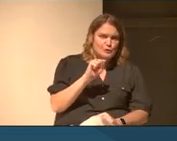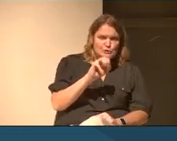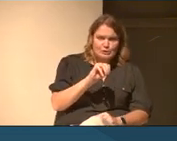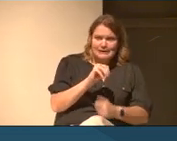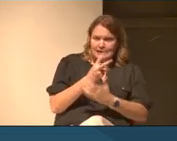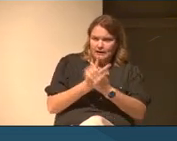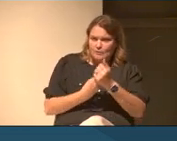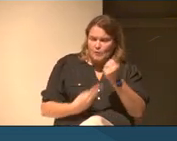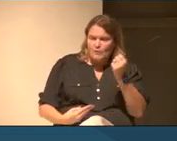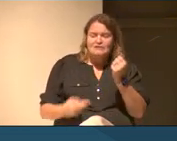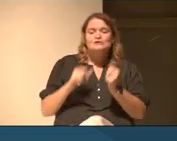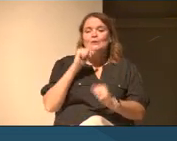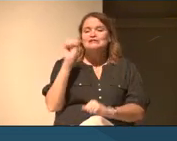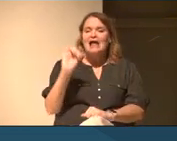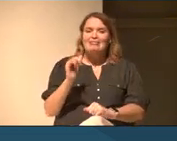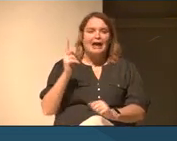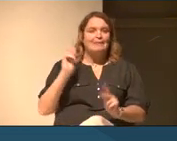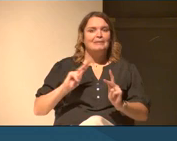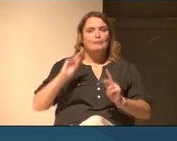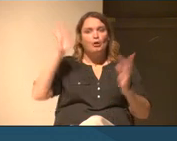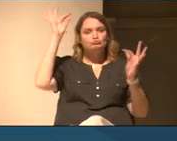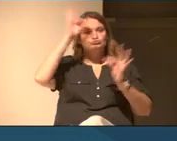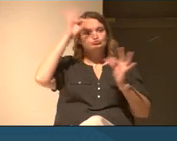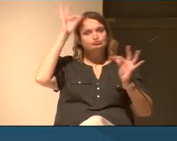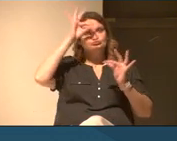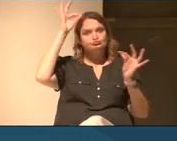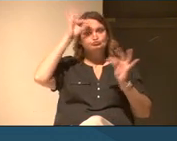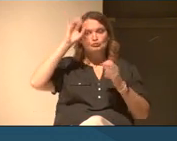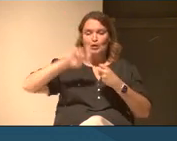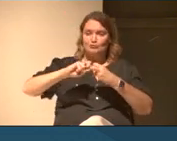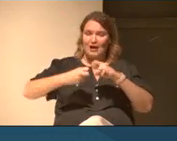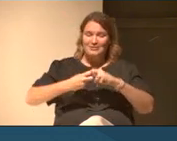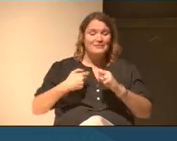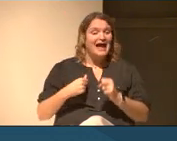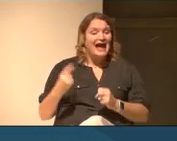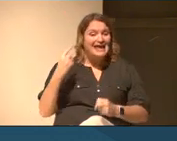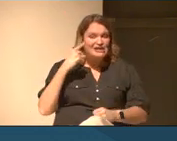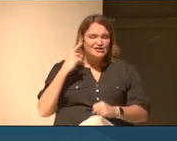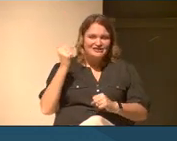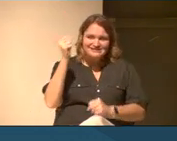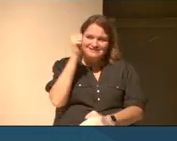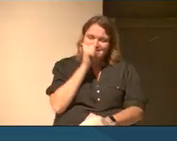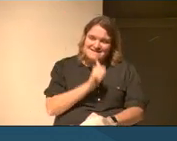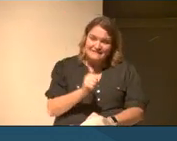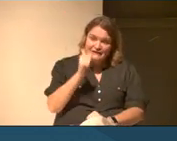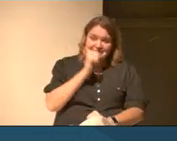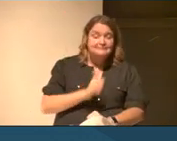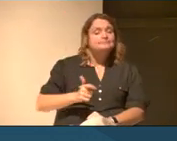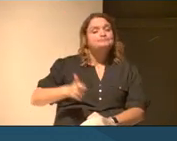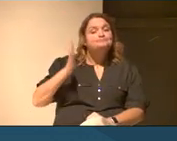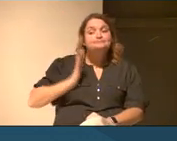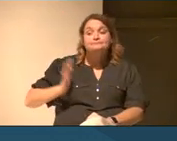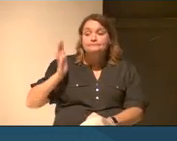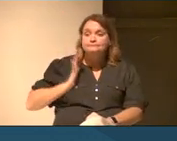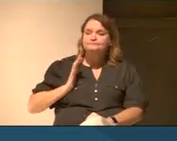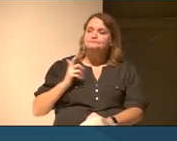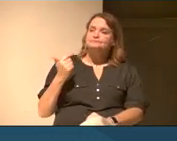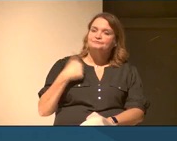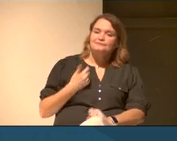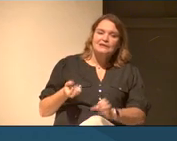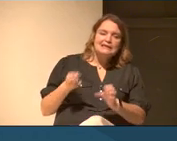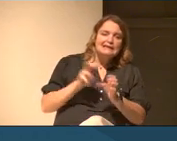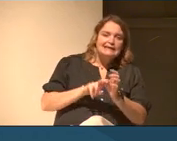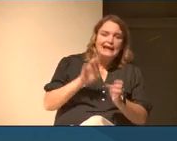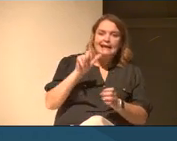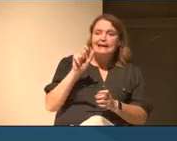like, it's not like people don't know about the problems. In fact, I sort of hear this every day. It used to be when I would, say, get in a cab to